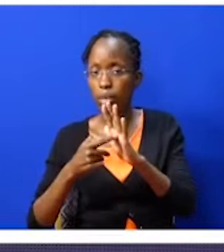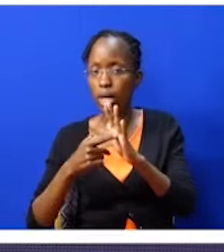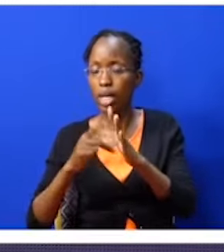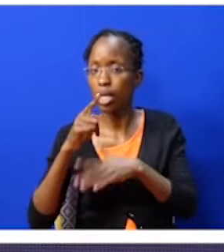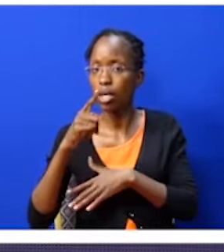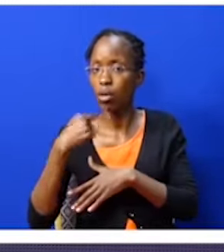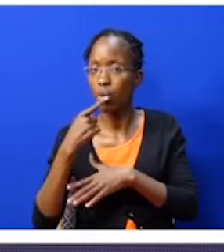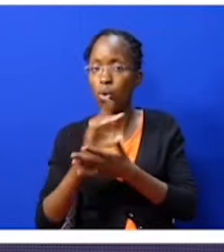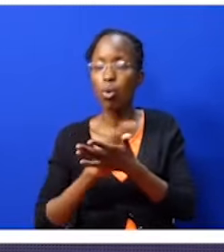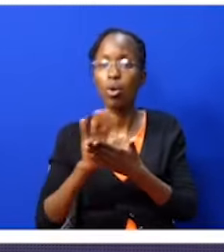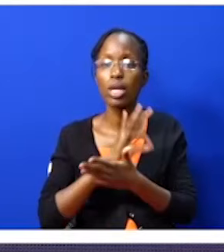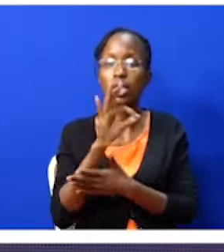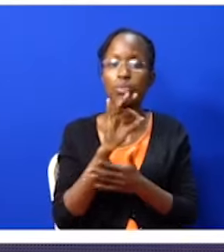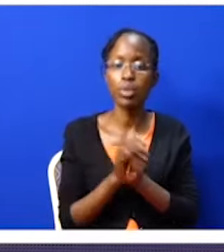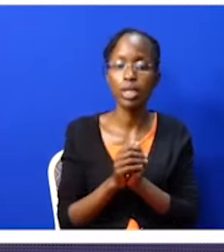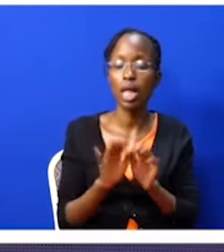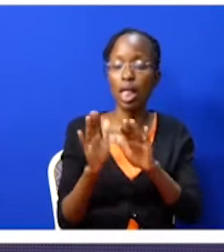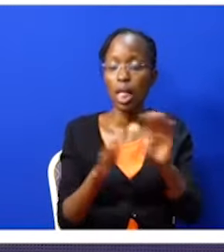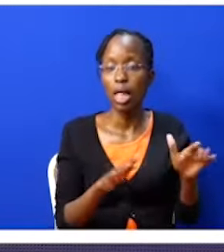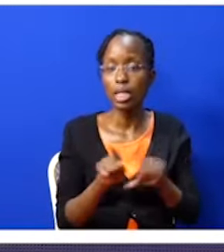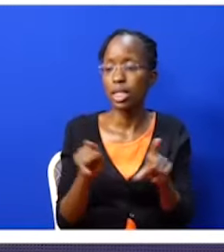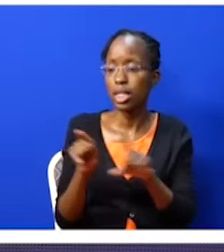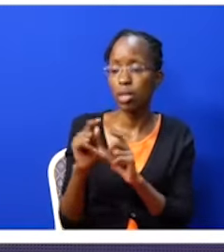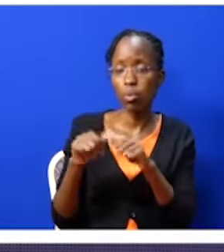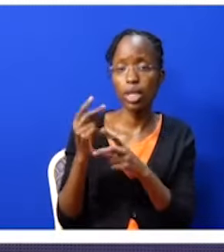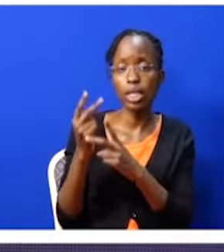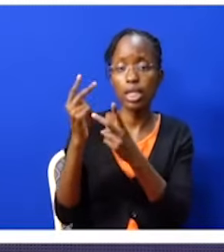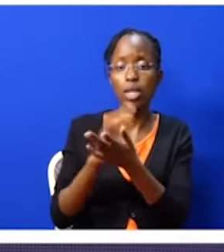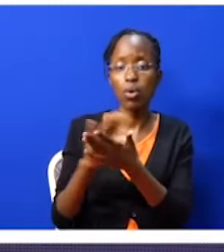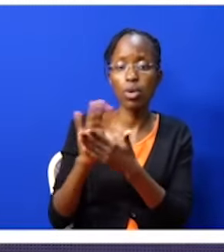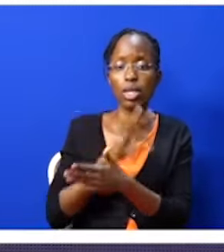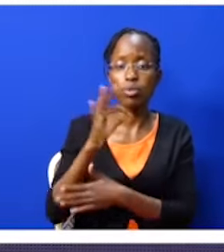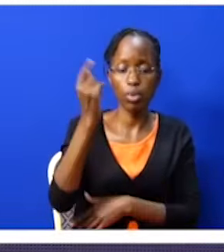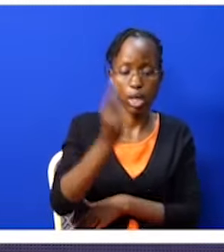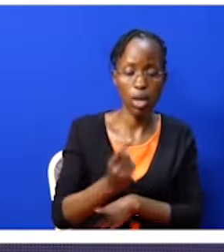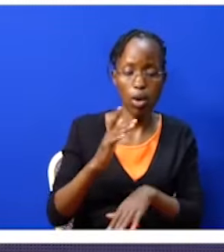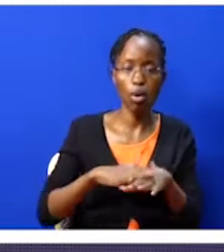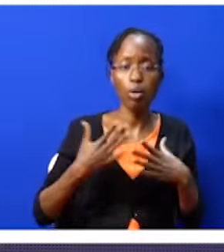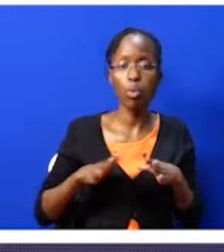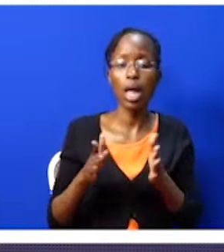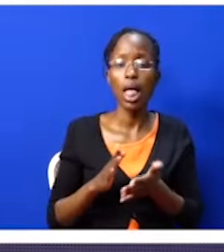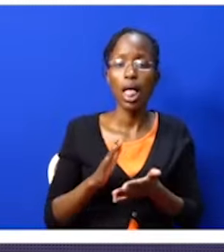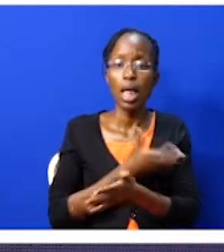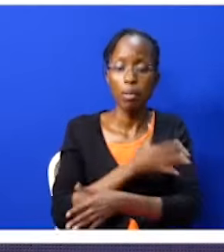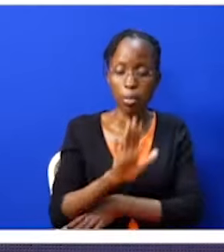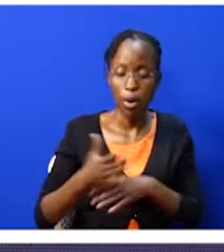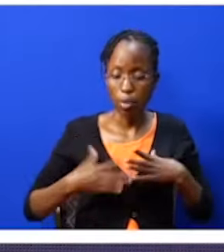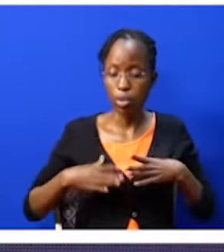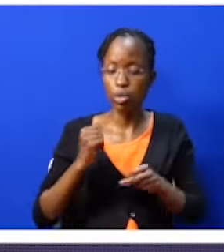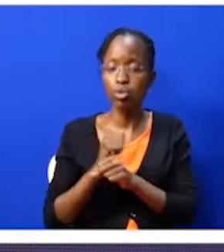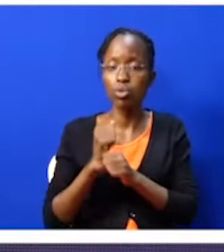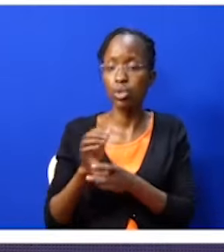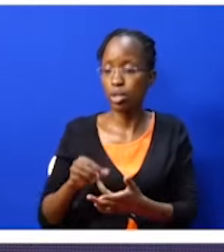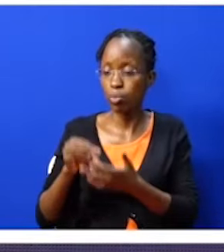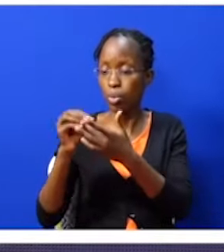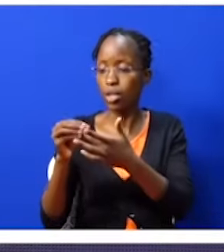In other New Testament books, we see the Holy Spirit falling on people suddenly enabling them to carry out a special